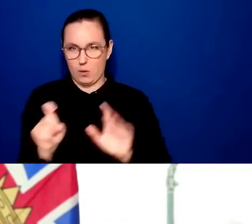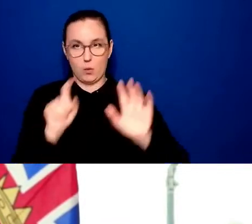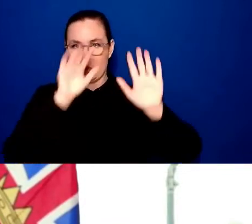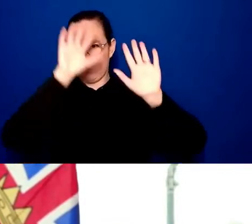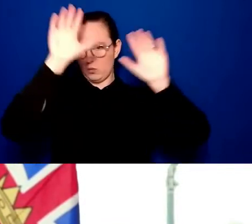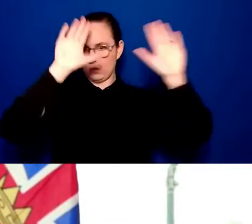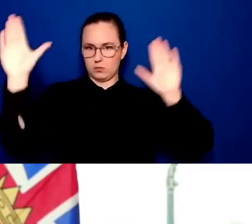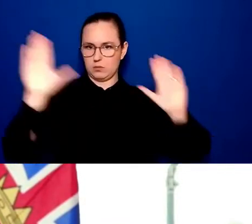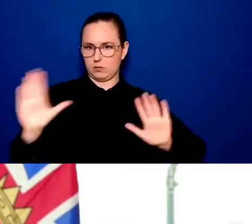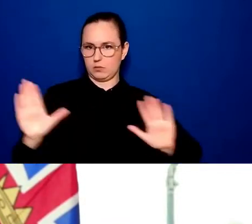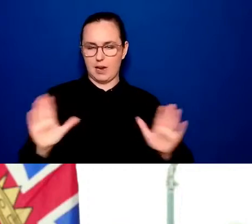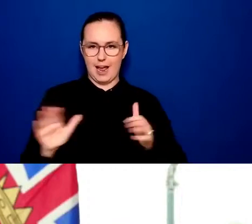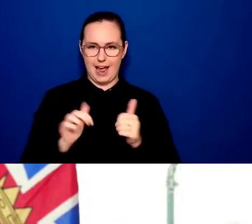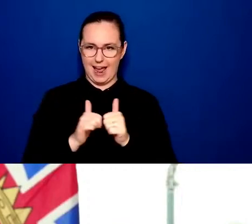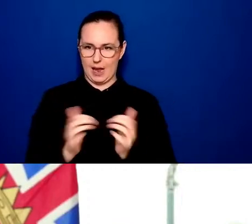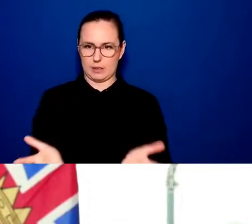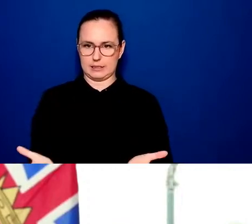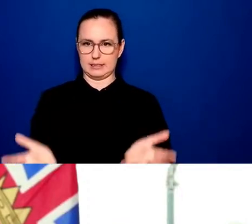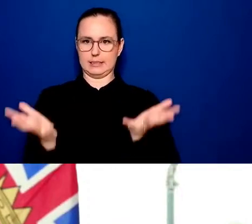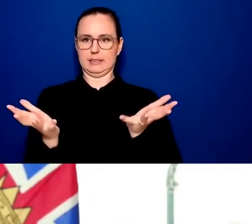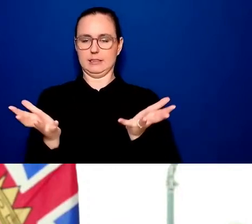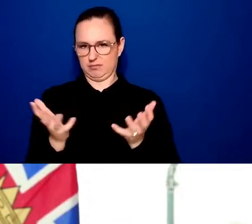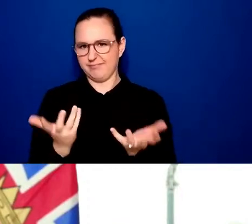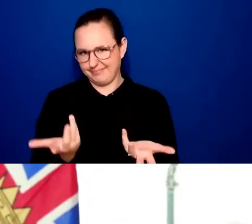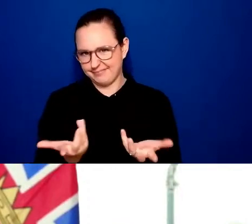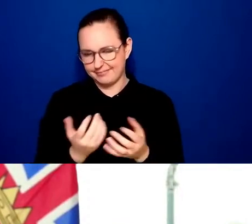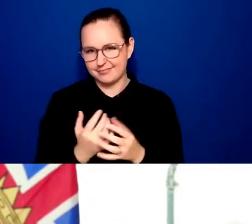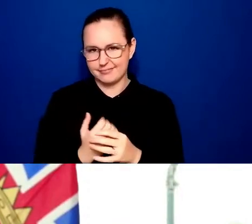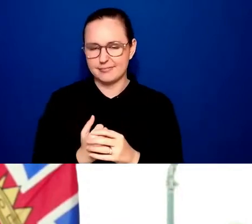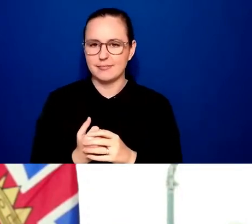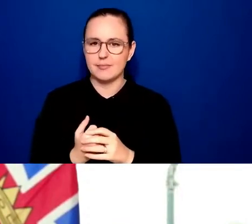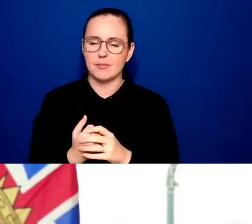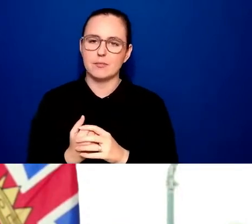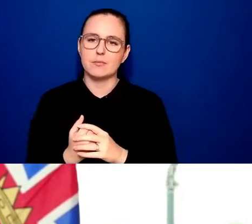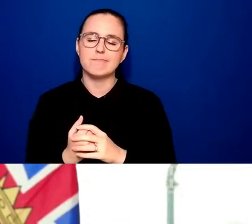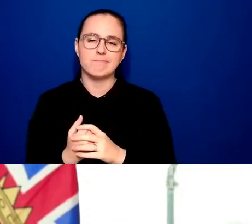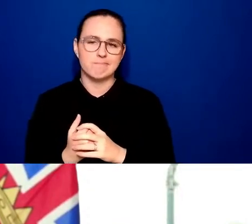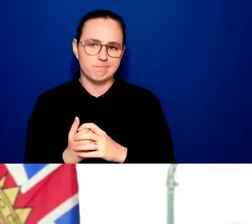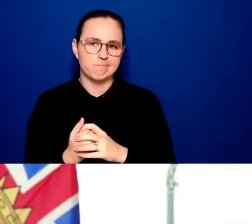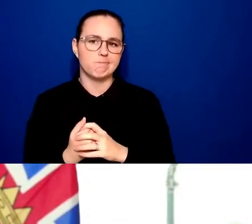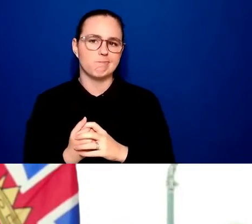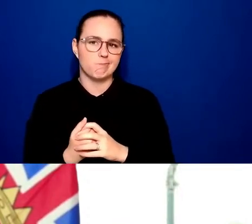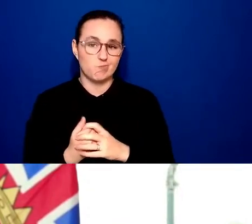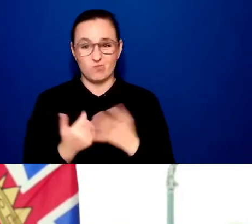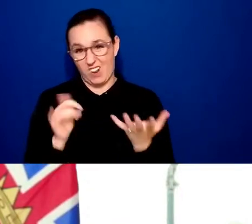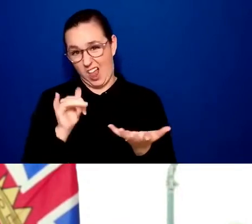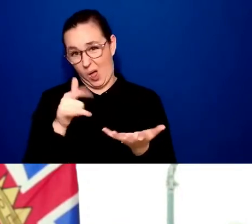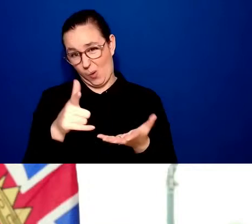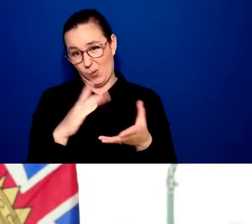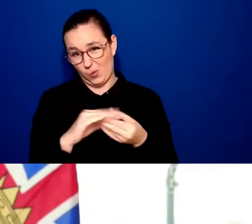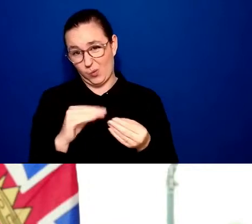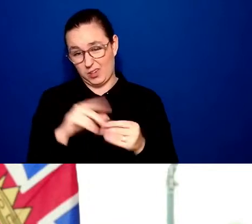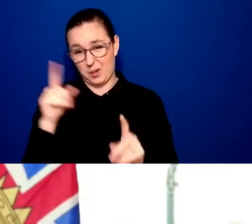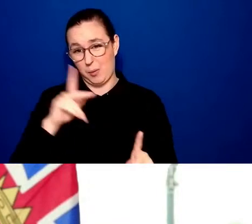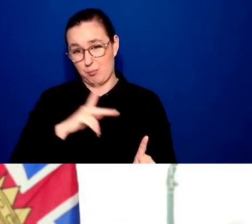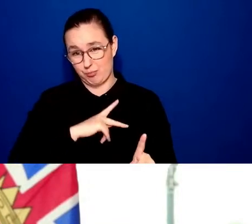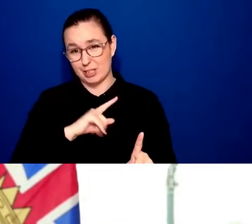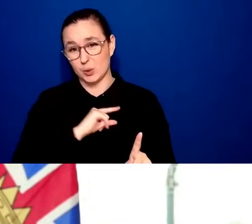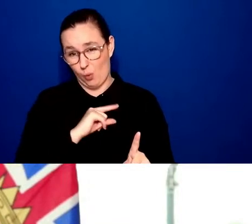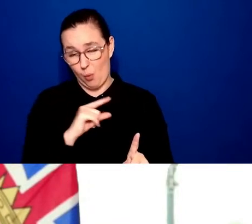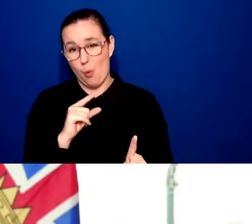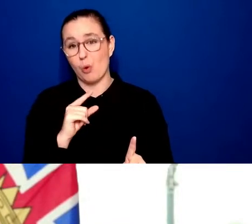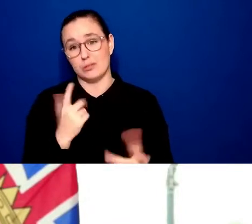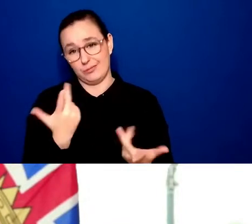the capacity for testing. It's been a challenge in some other communities, but particularly, as you say, in Prince George and in some of the other